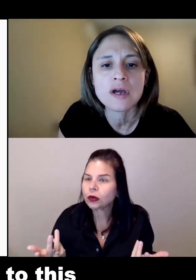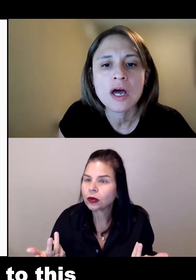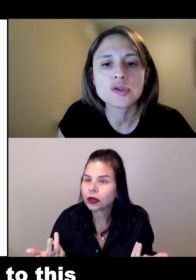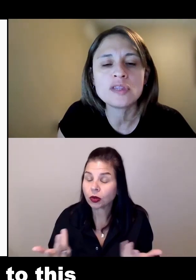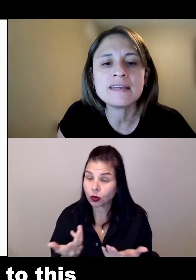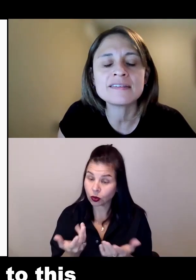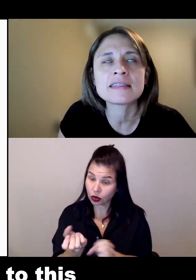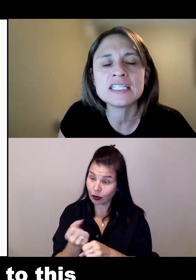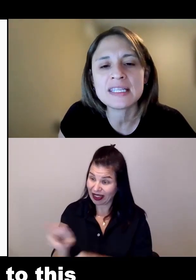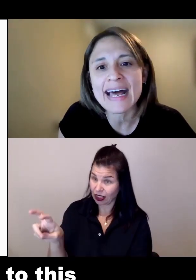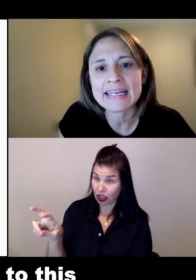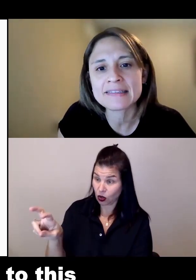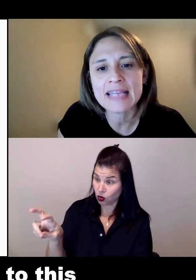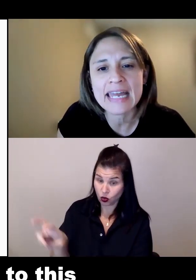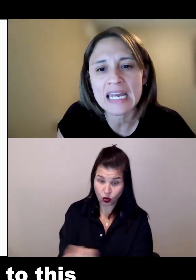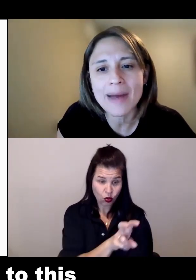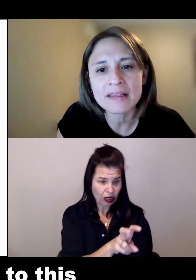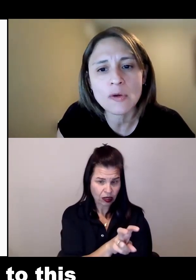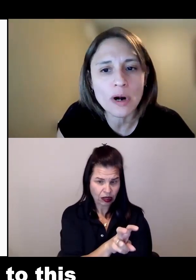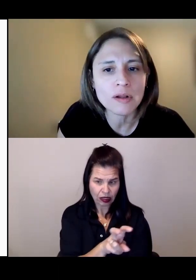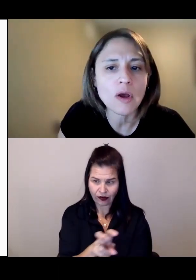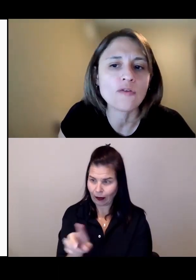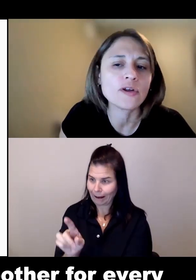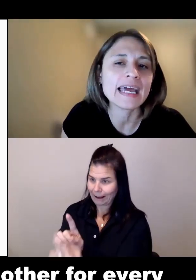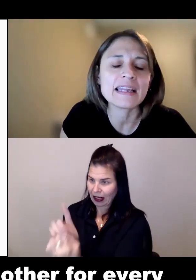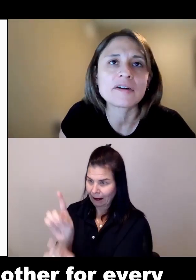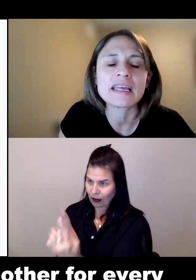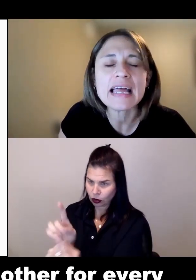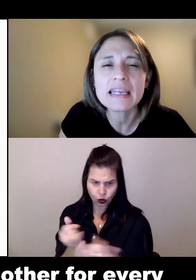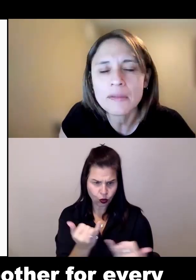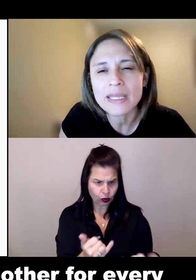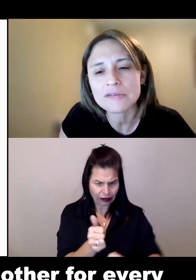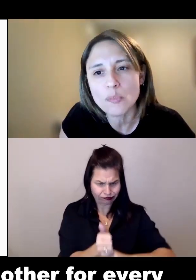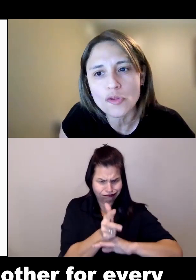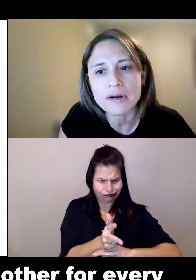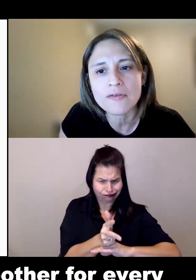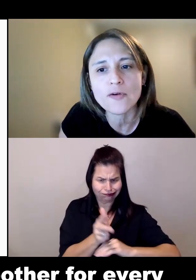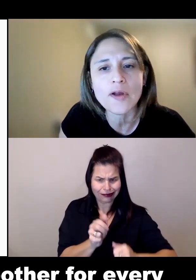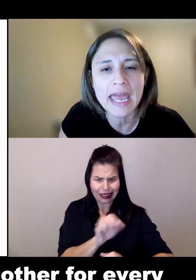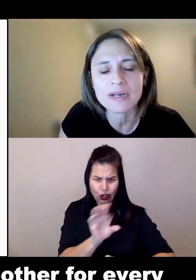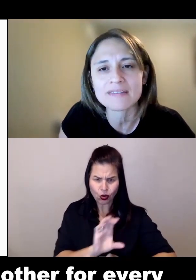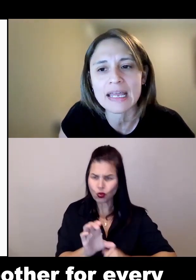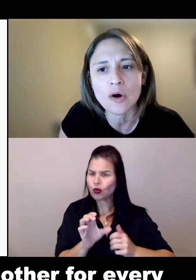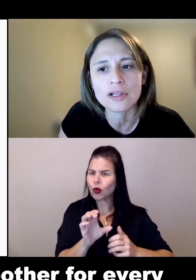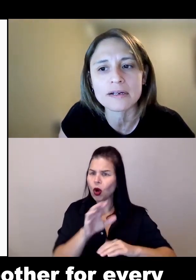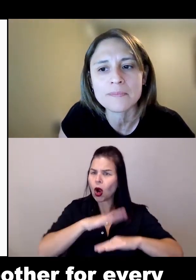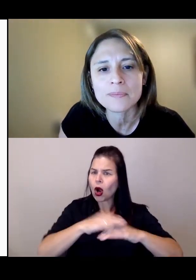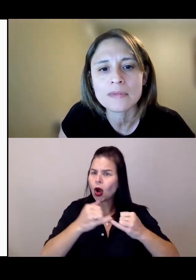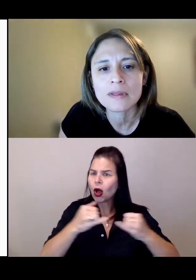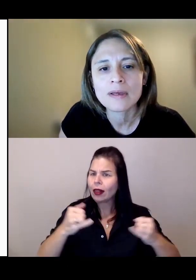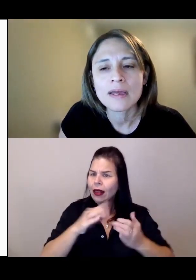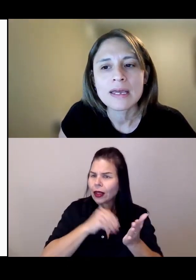transition to this digitized and enigmatic world of online learning a little bit smoother for every